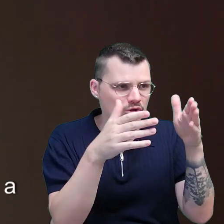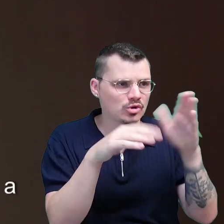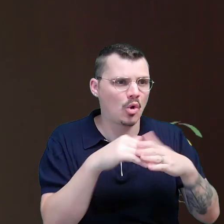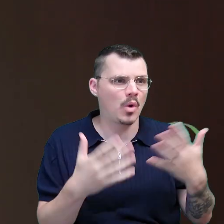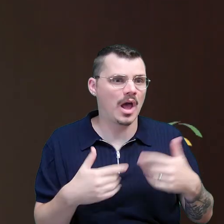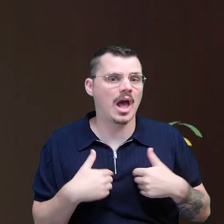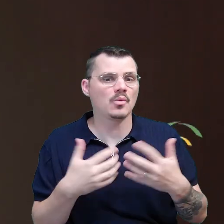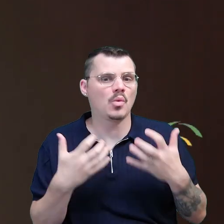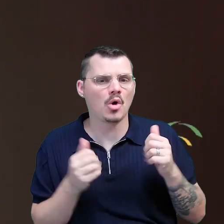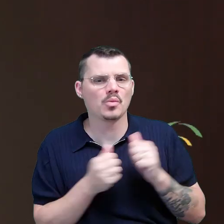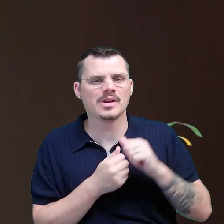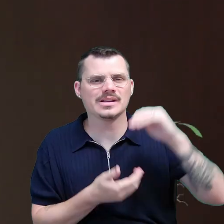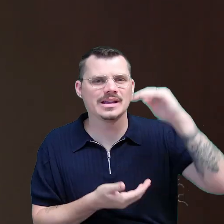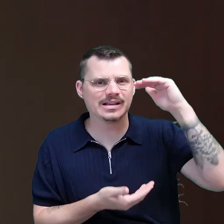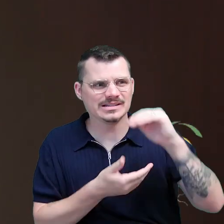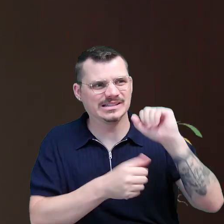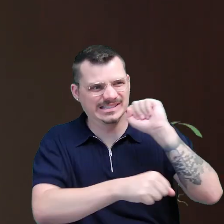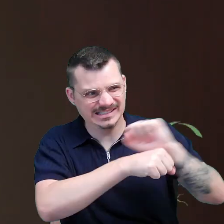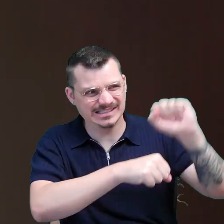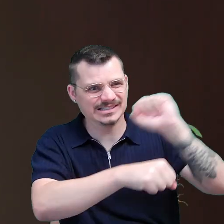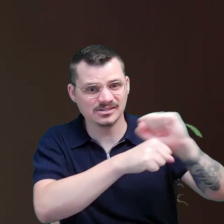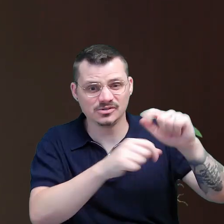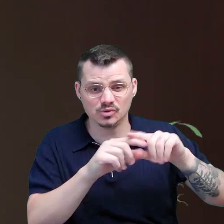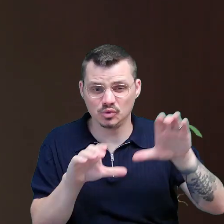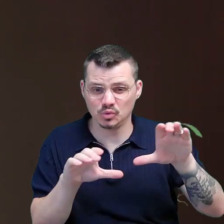on with a little bit less deliberate effort.